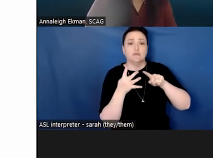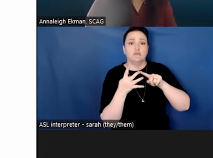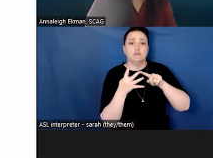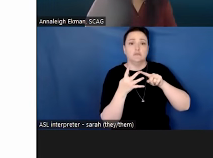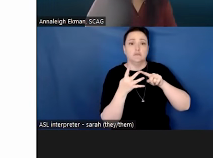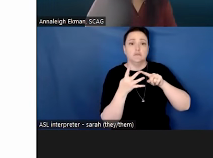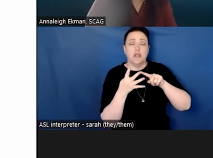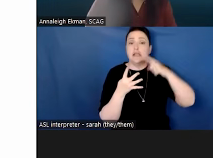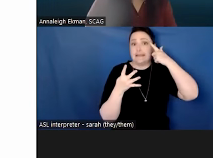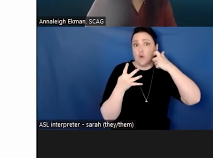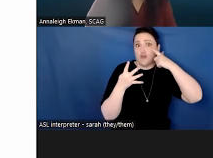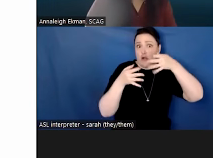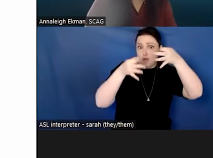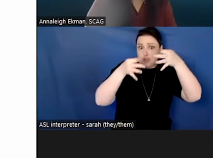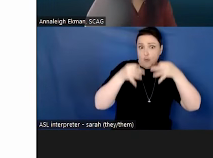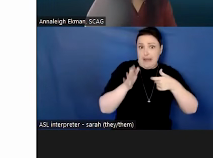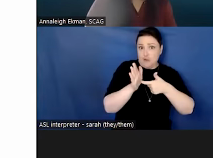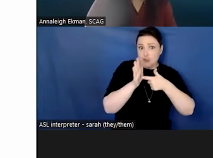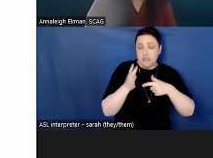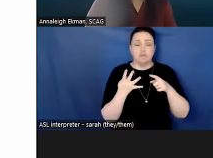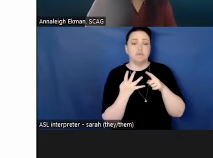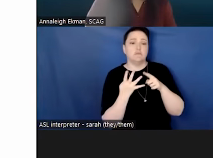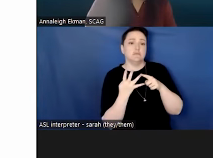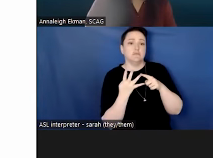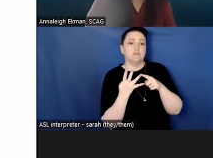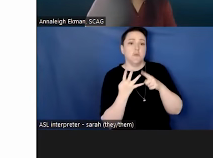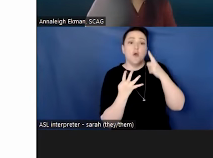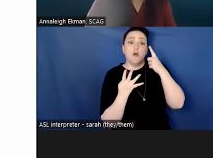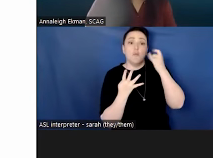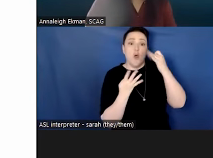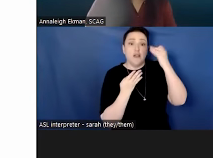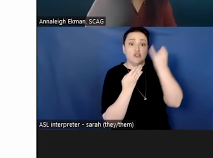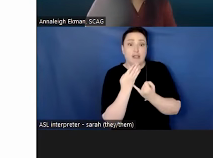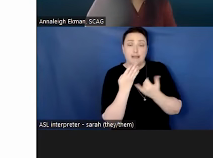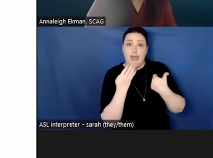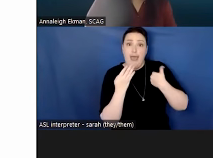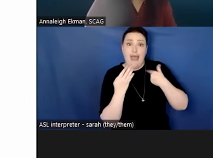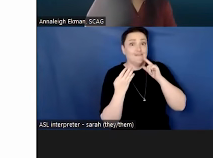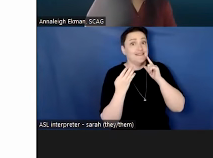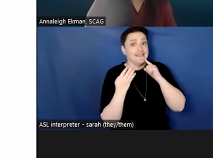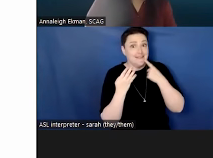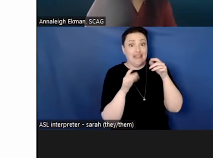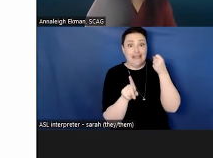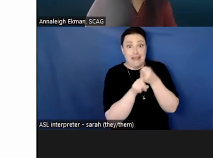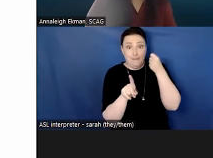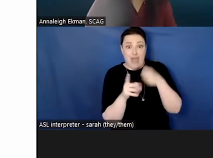discretionary determination, or if the project will have significant impact, or if a project needs to be LEED certified.